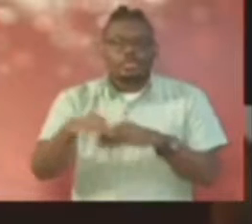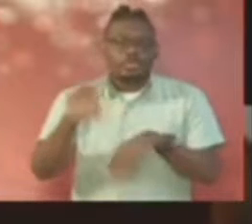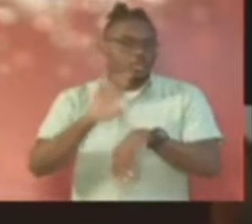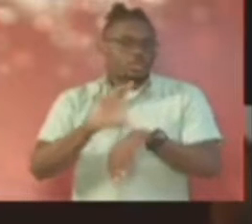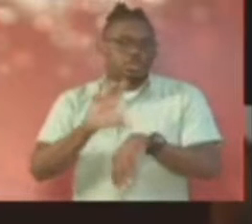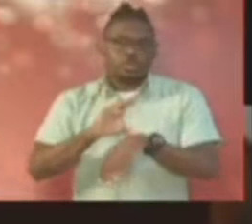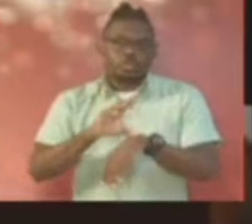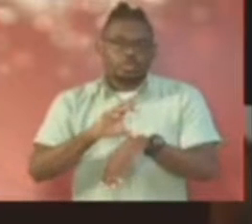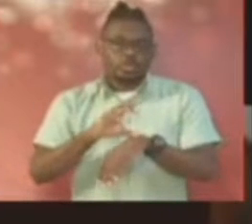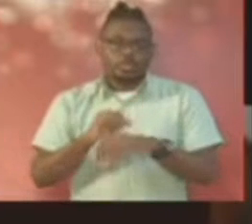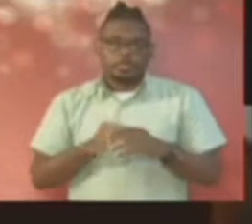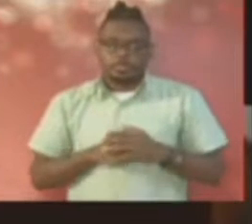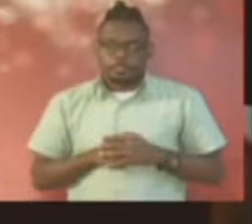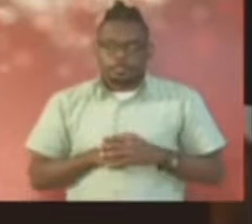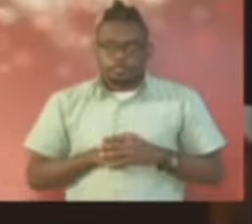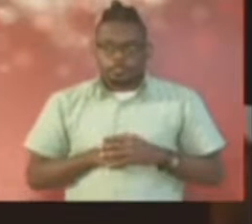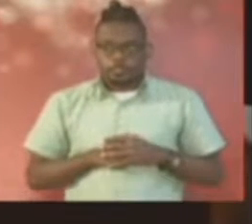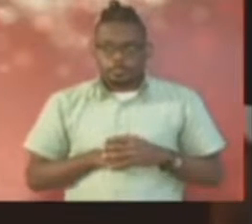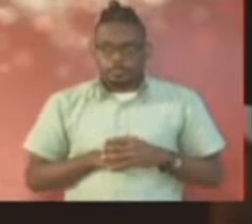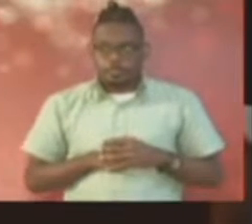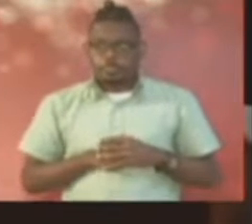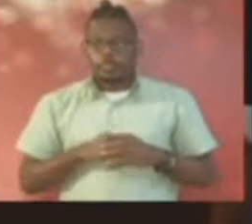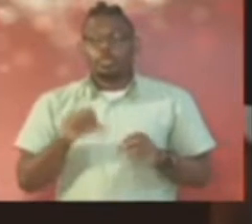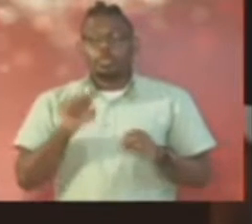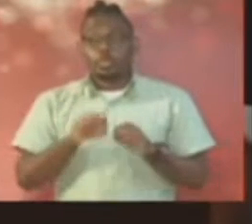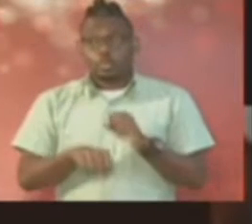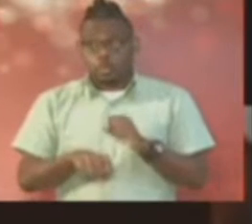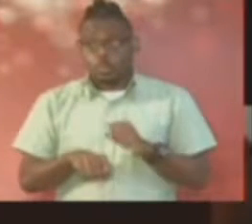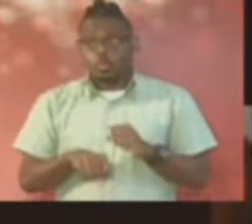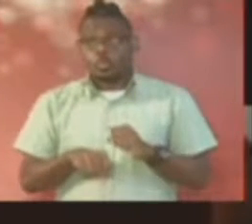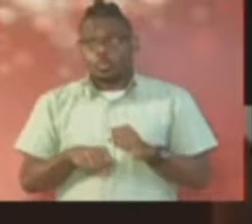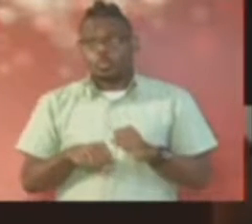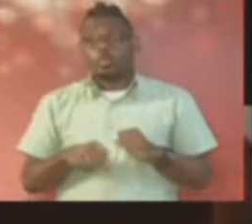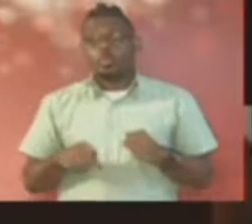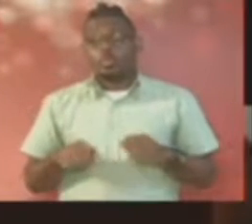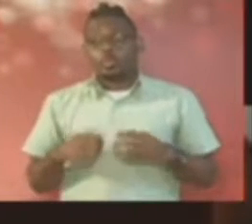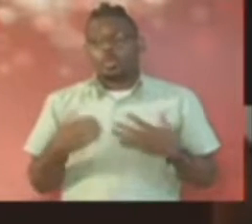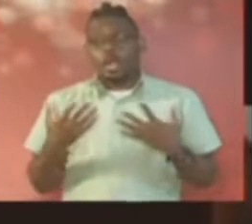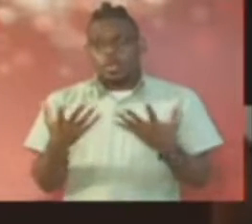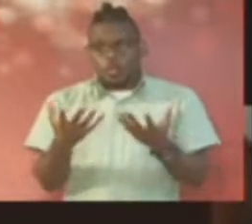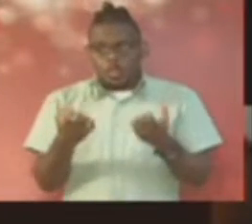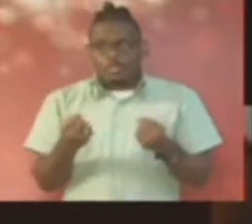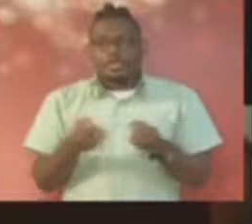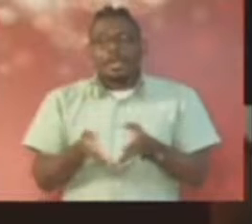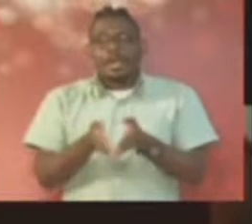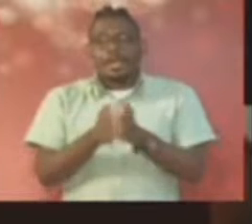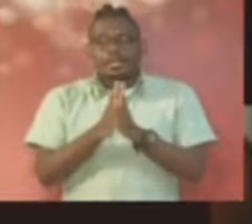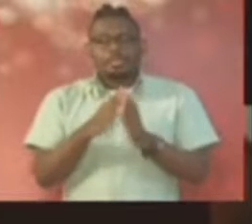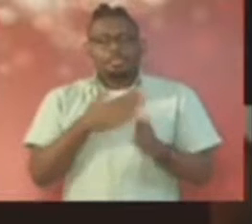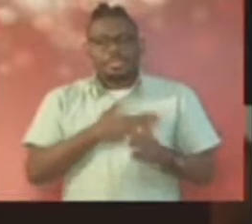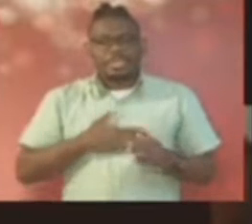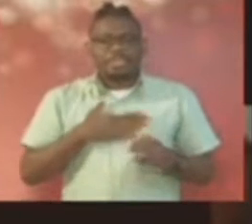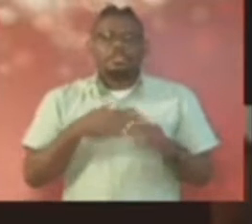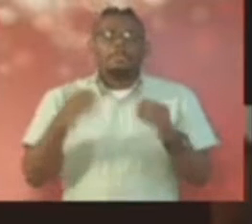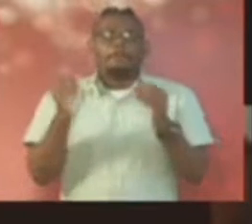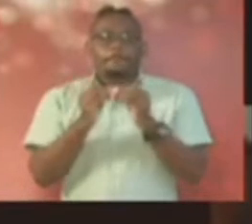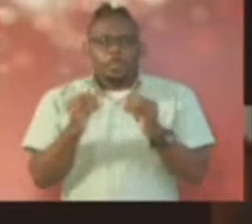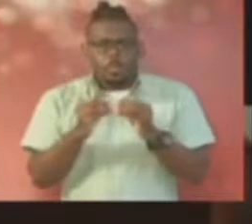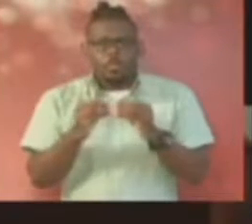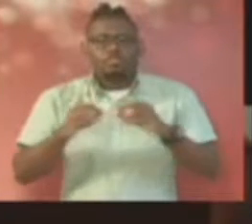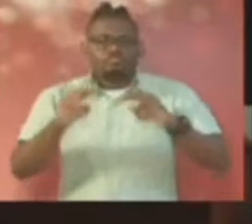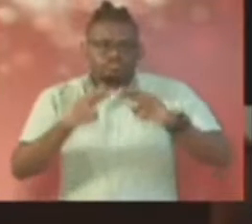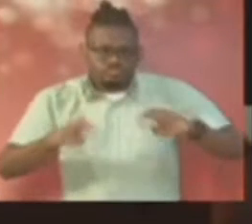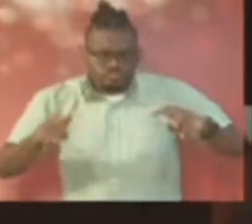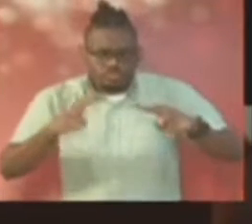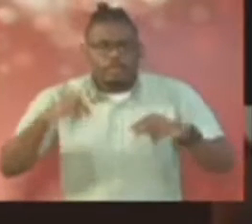each other. In those circumstances, as I conclude, I hereby most humbly request that further consideration will be given to give